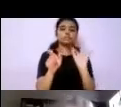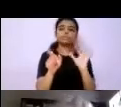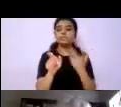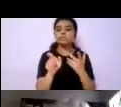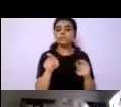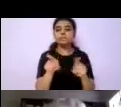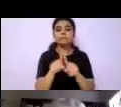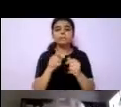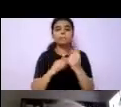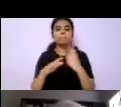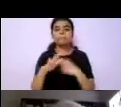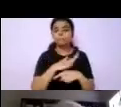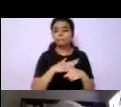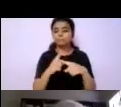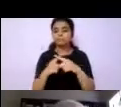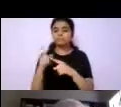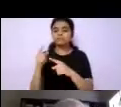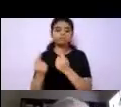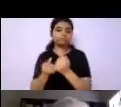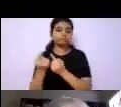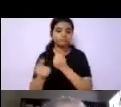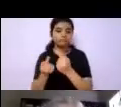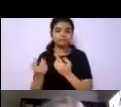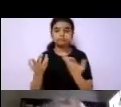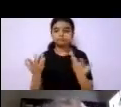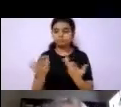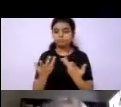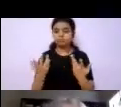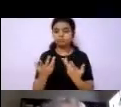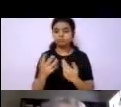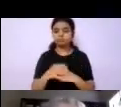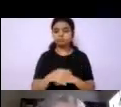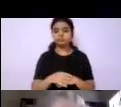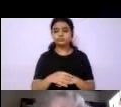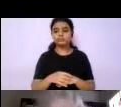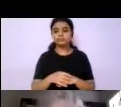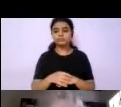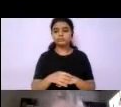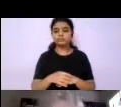and political conditions. The emancipatory